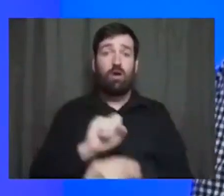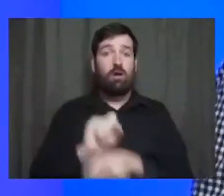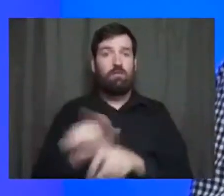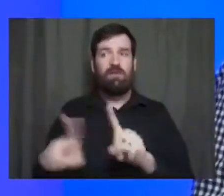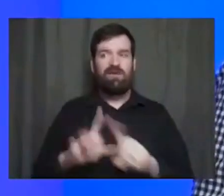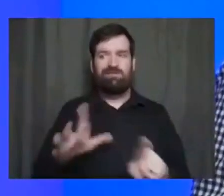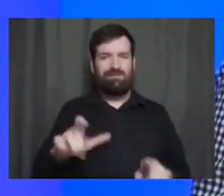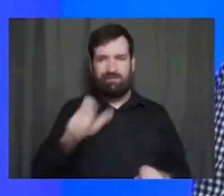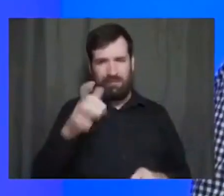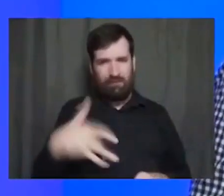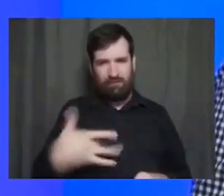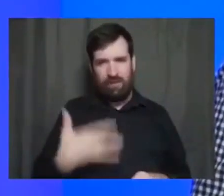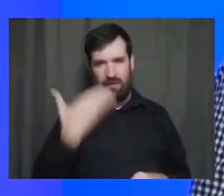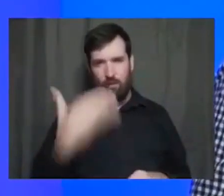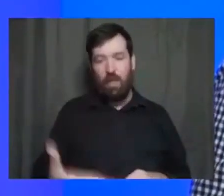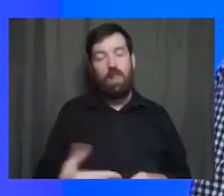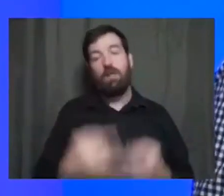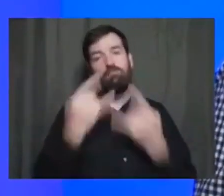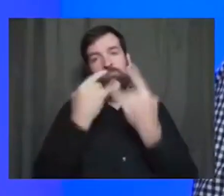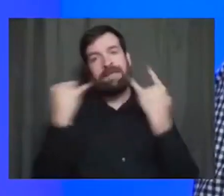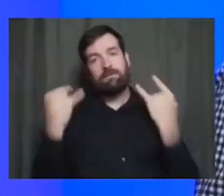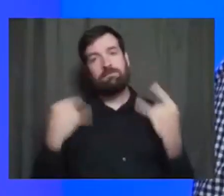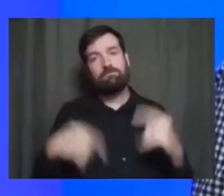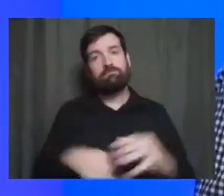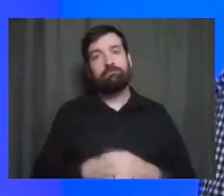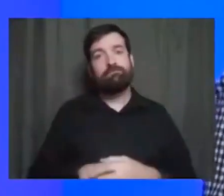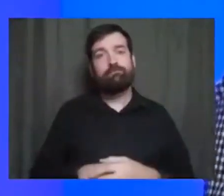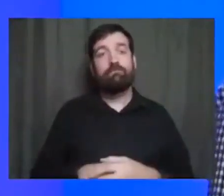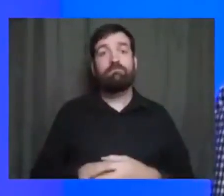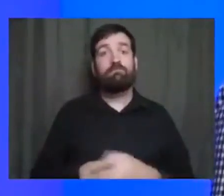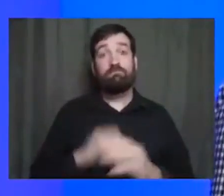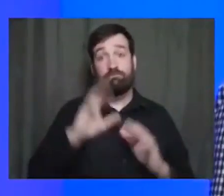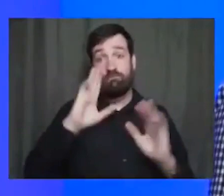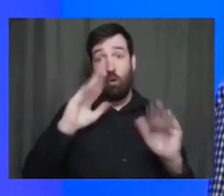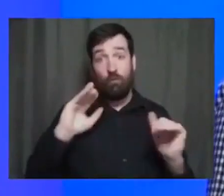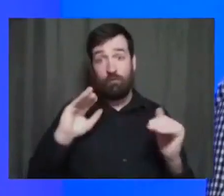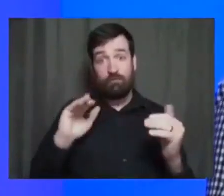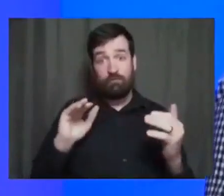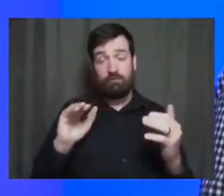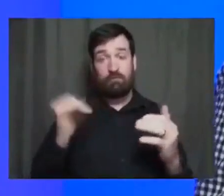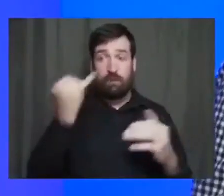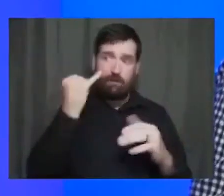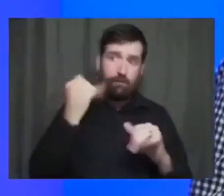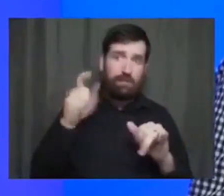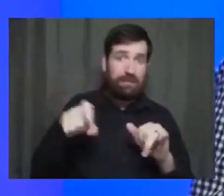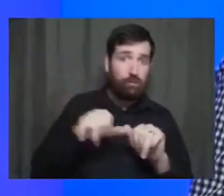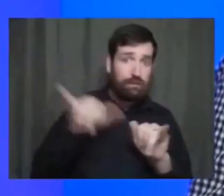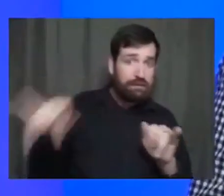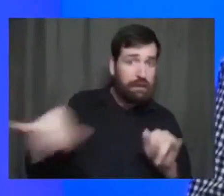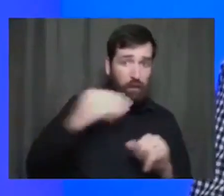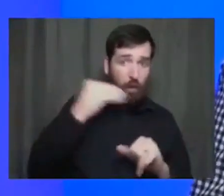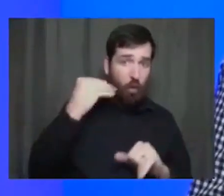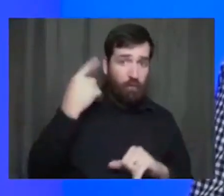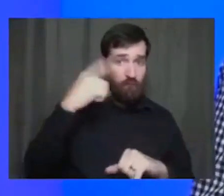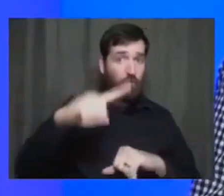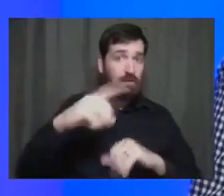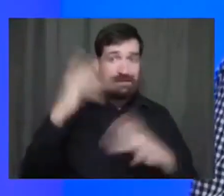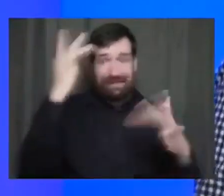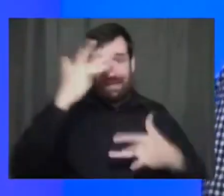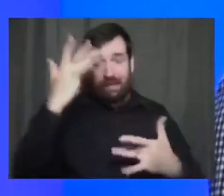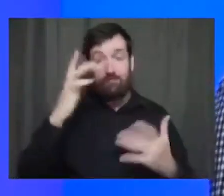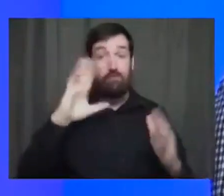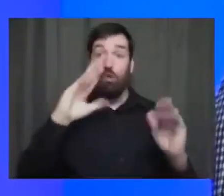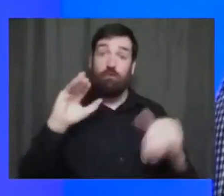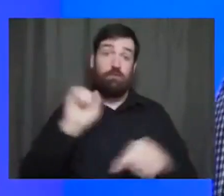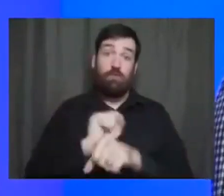that employers have policies that make it so it's not punitive if you need to stay home if you're sick. So that's something I would pursue if I was concerned